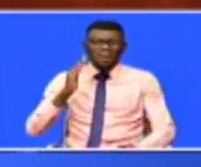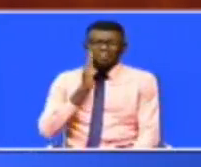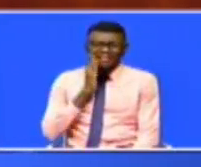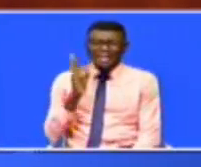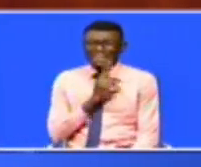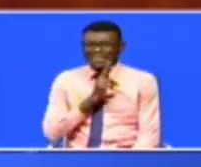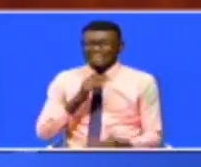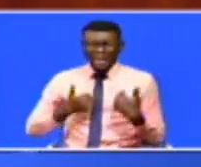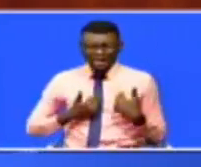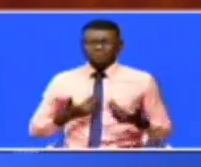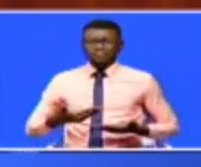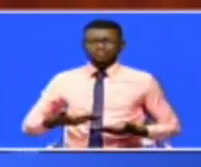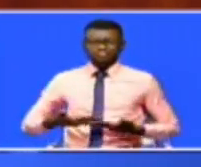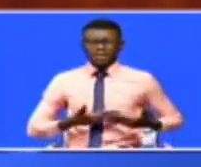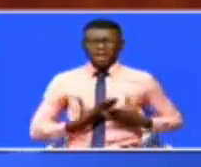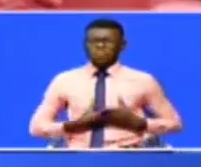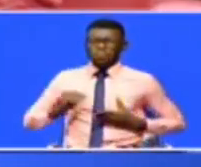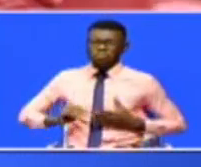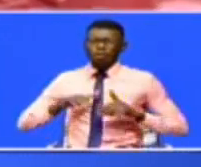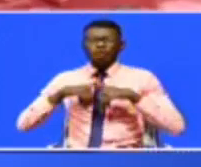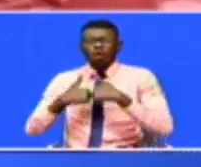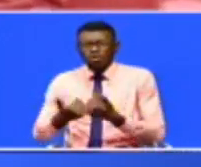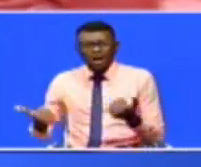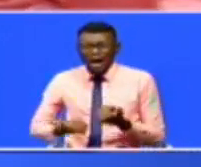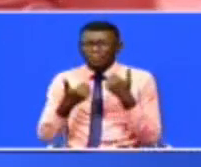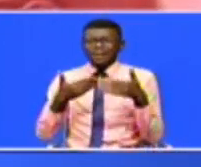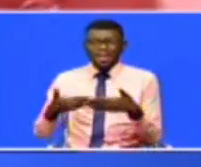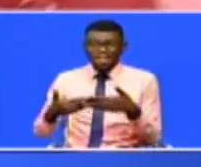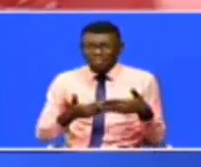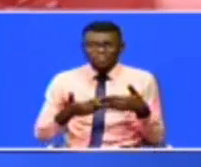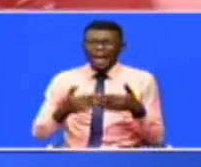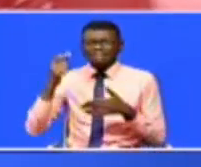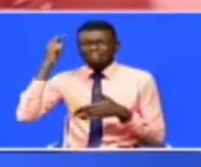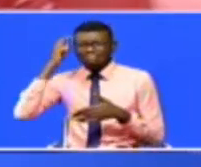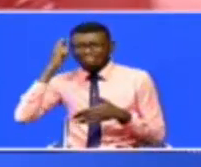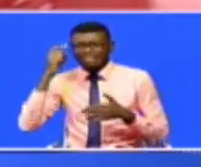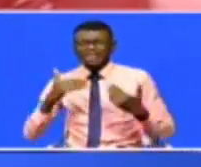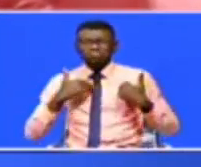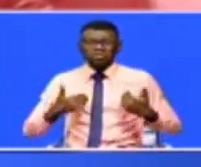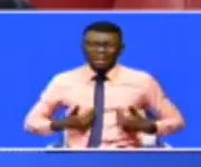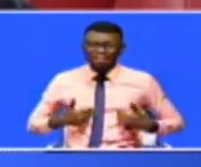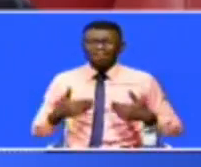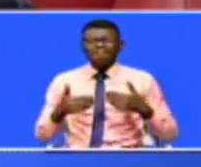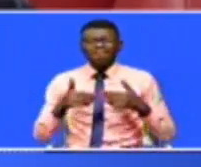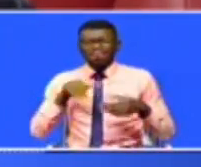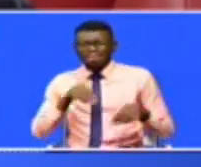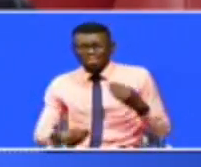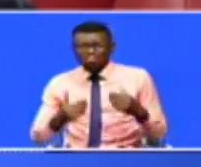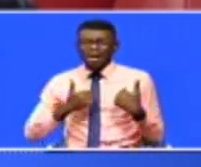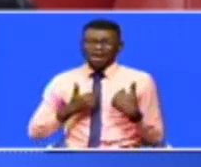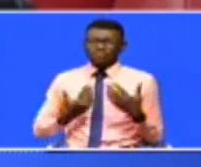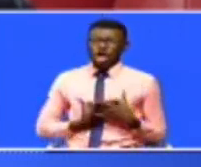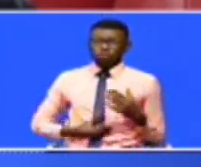or where the fetus would suffer severe physical or mental abnormality that is incompatible with life after the womb. If I am